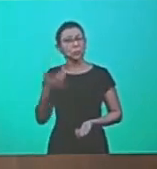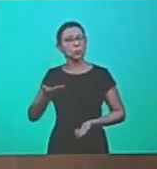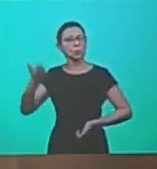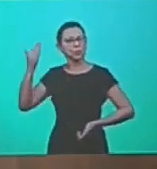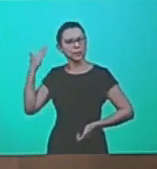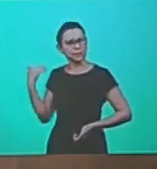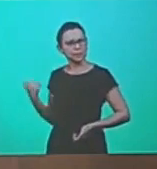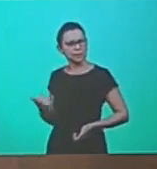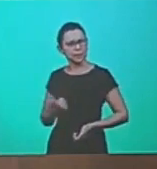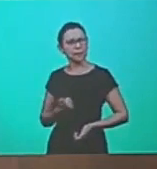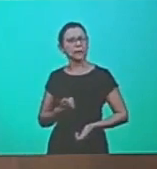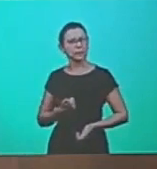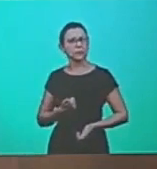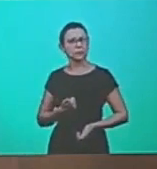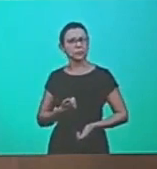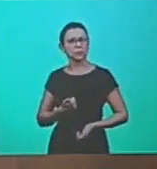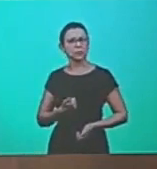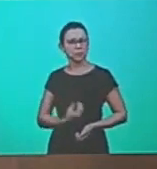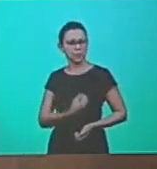prepared.